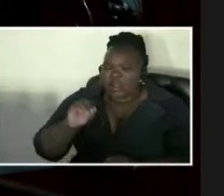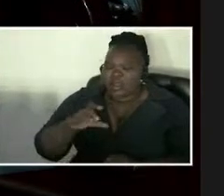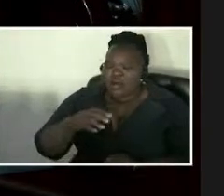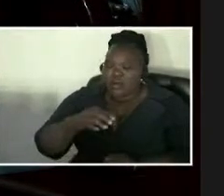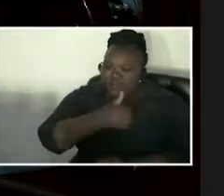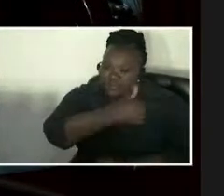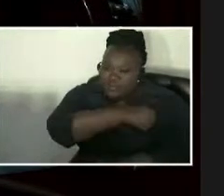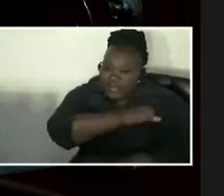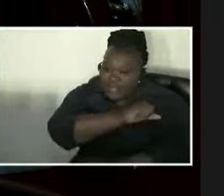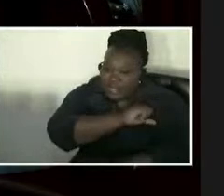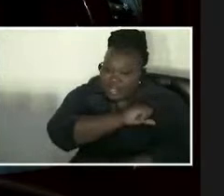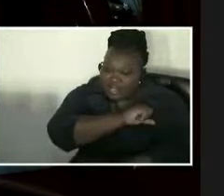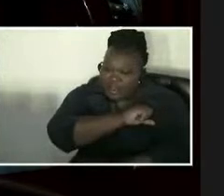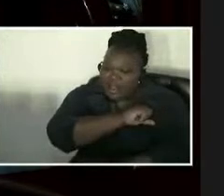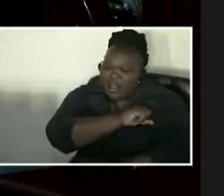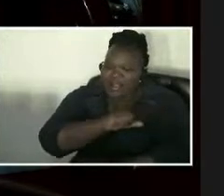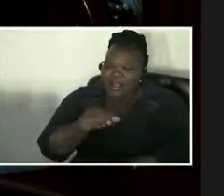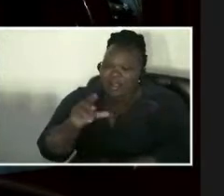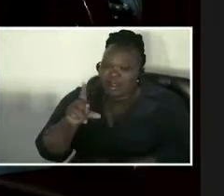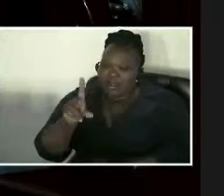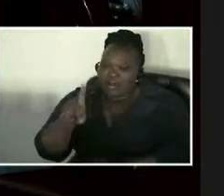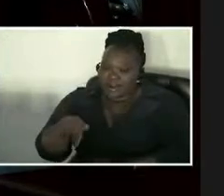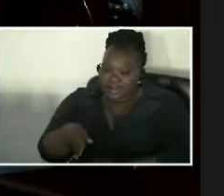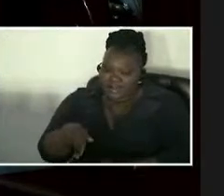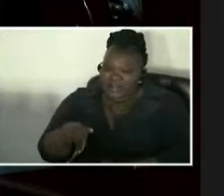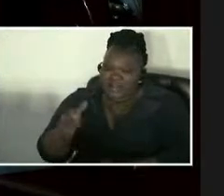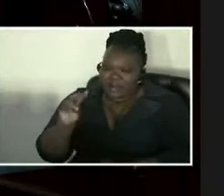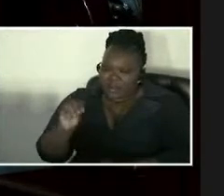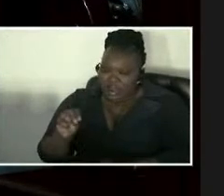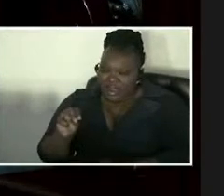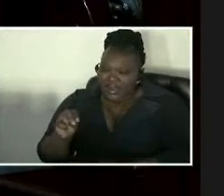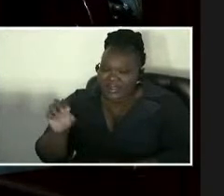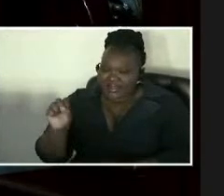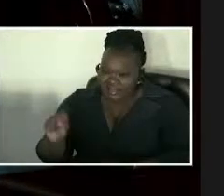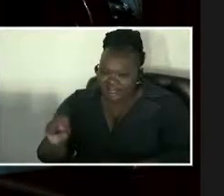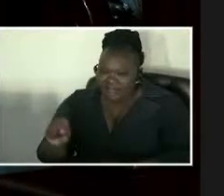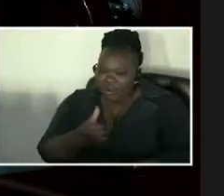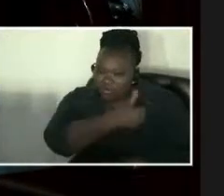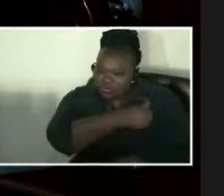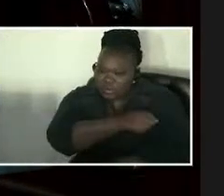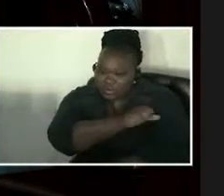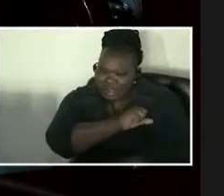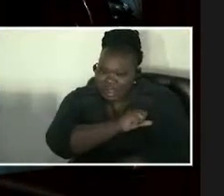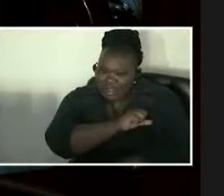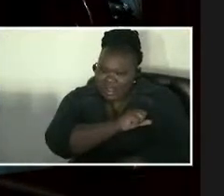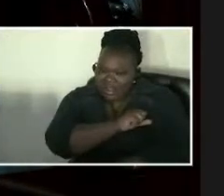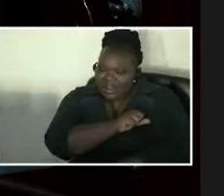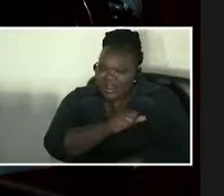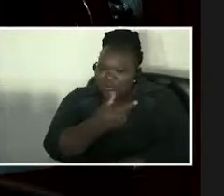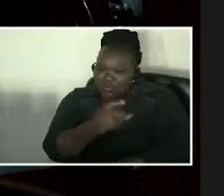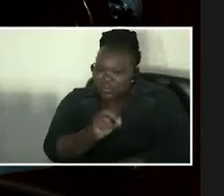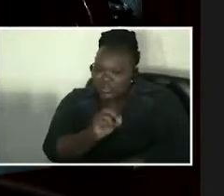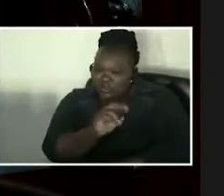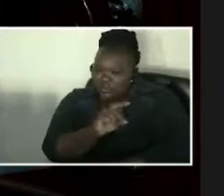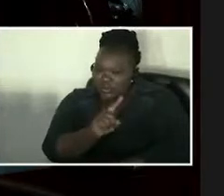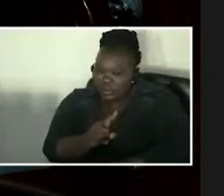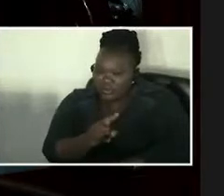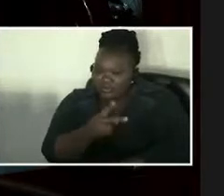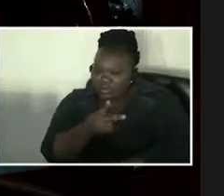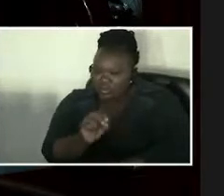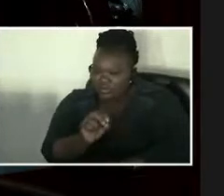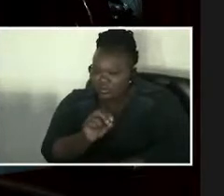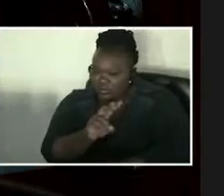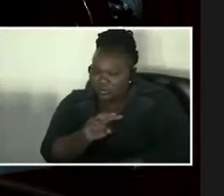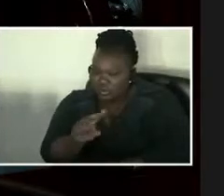hospital that was planned planned for the 2021-22 was delayed to be commissioned in